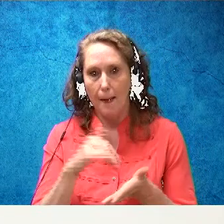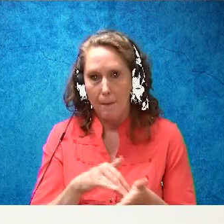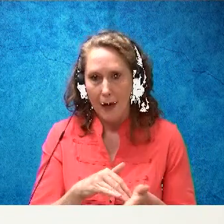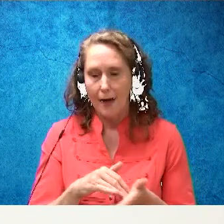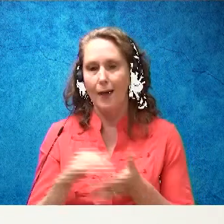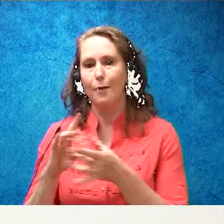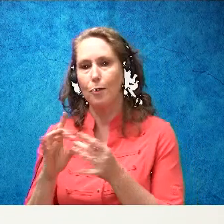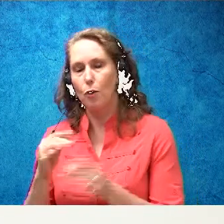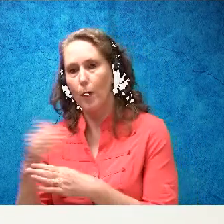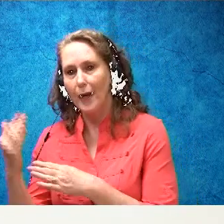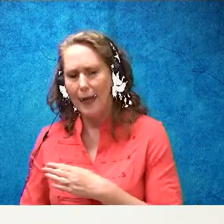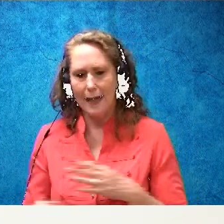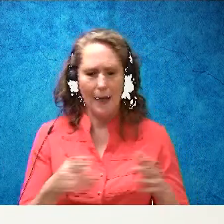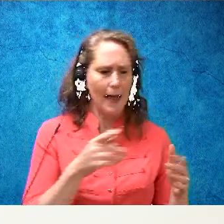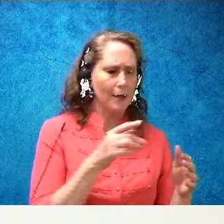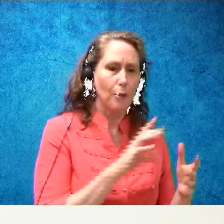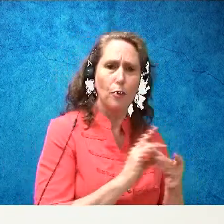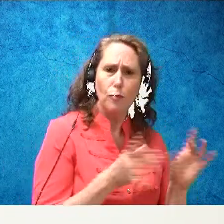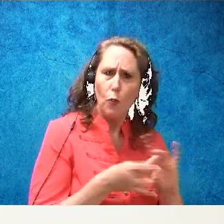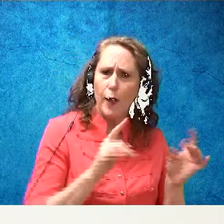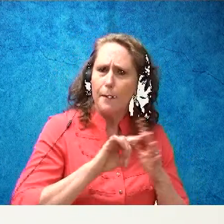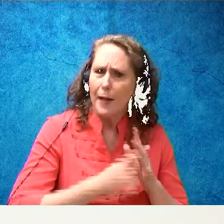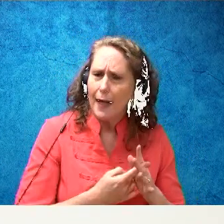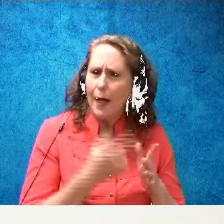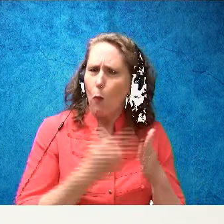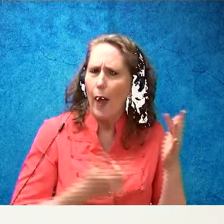very beginning?